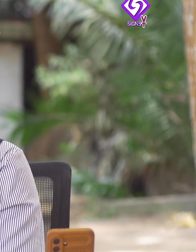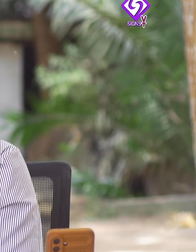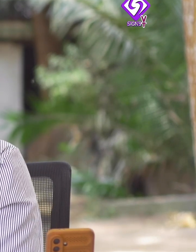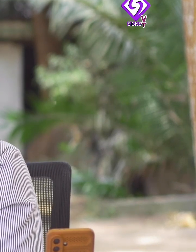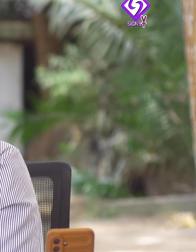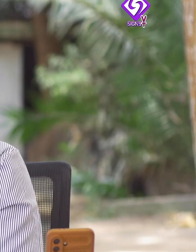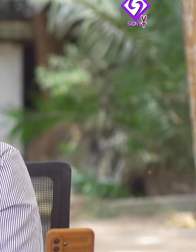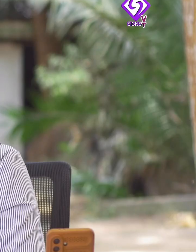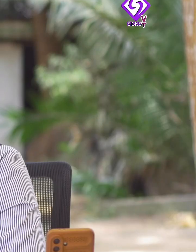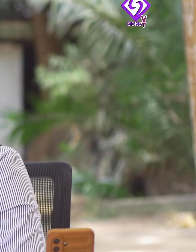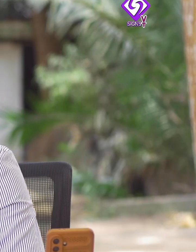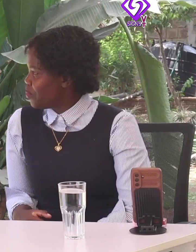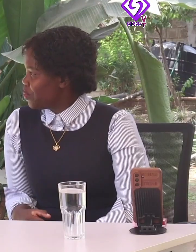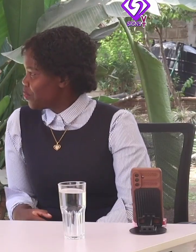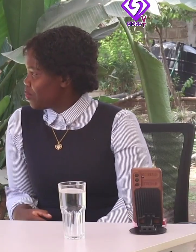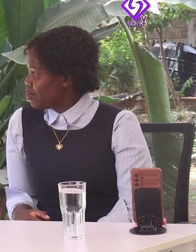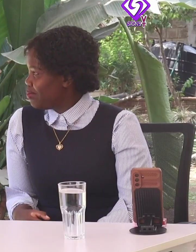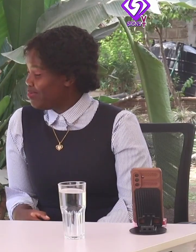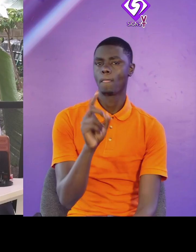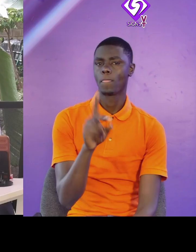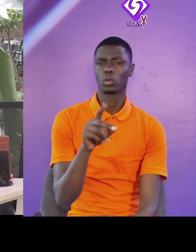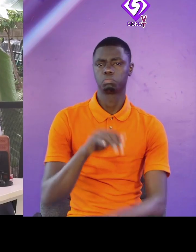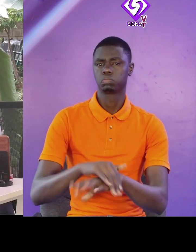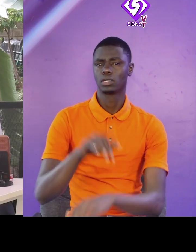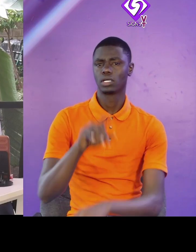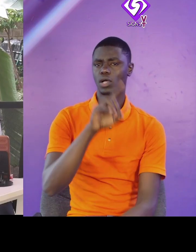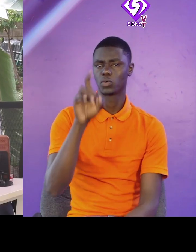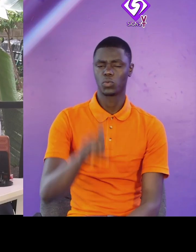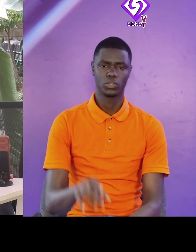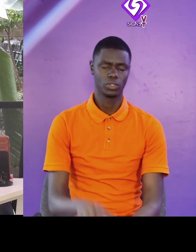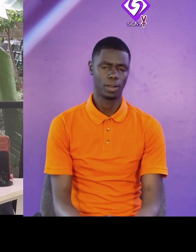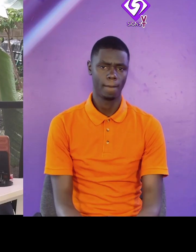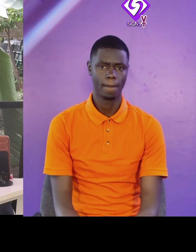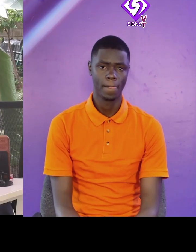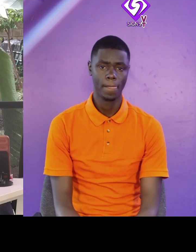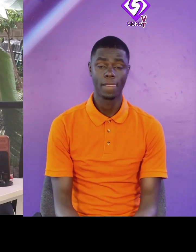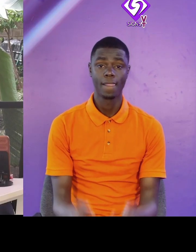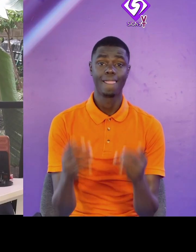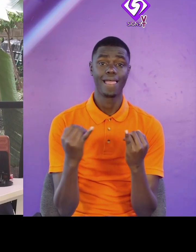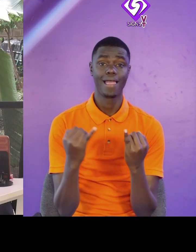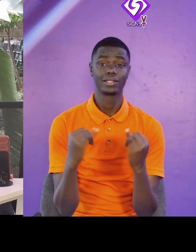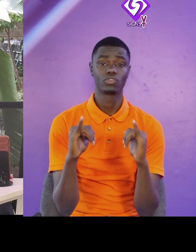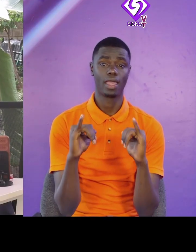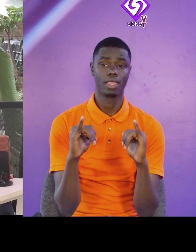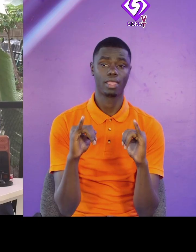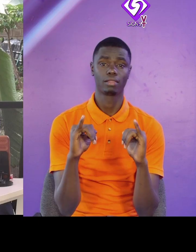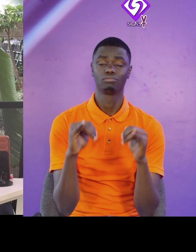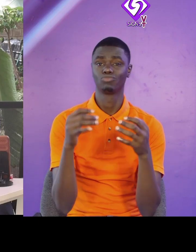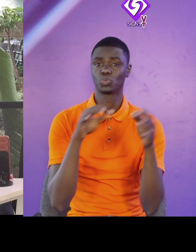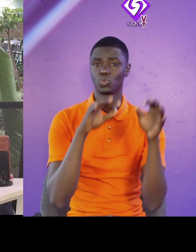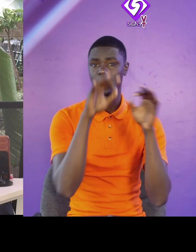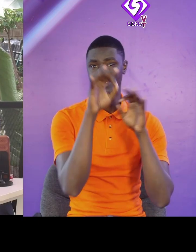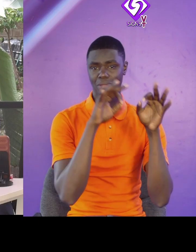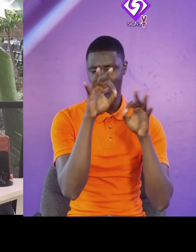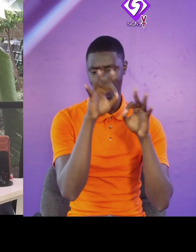with mental health. Okay, very good question. And I'll try to break it down